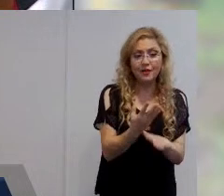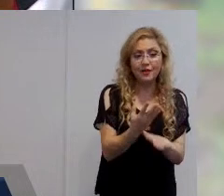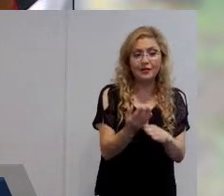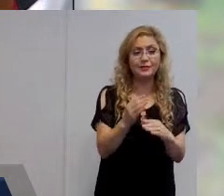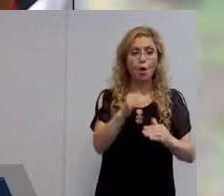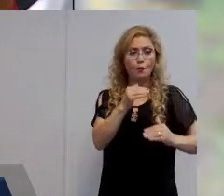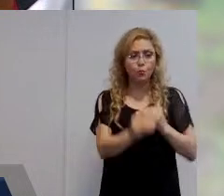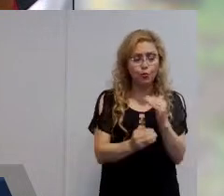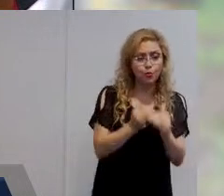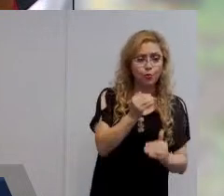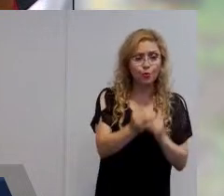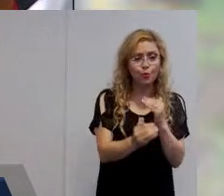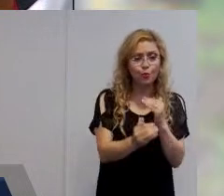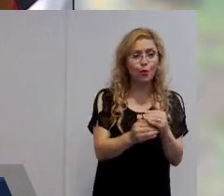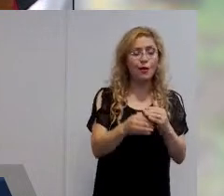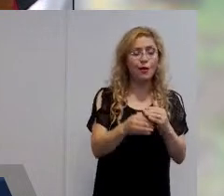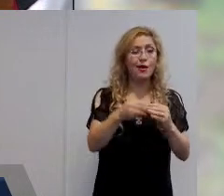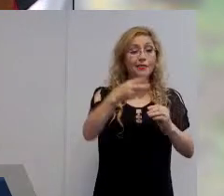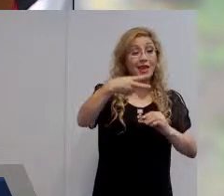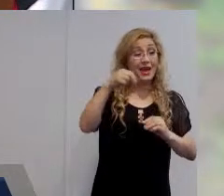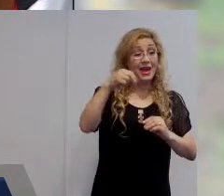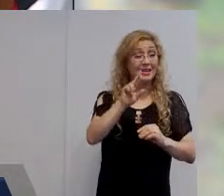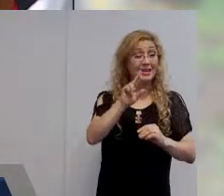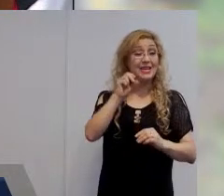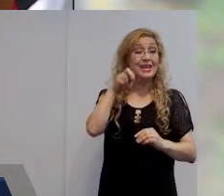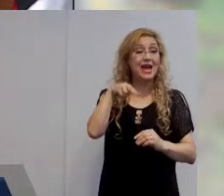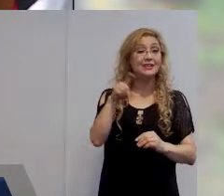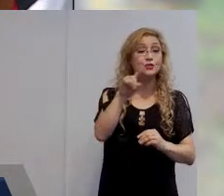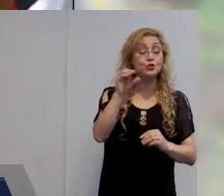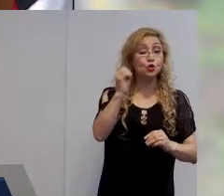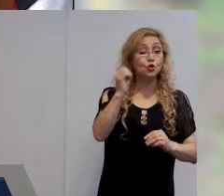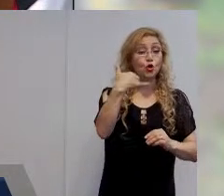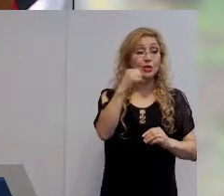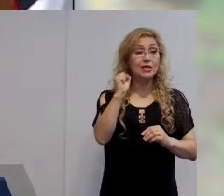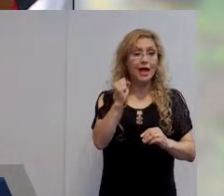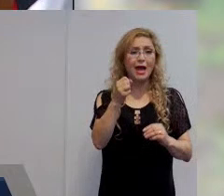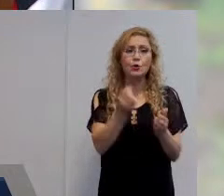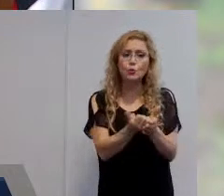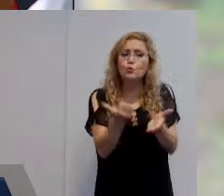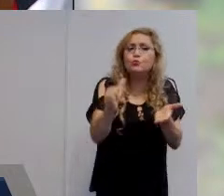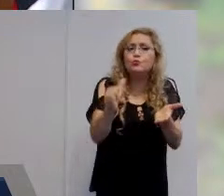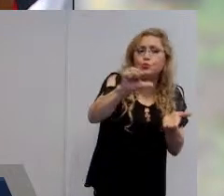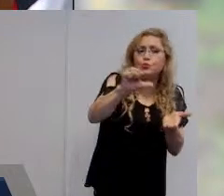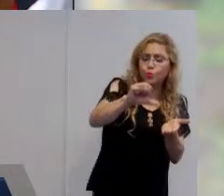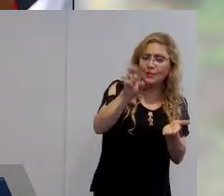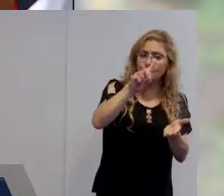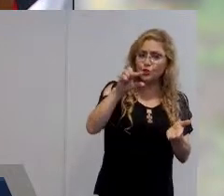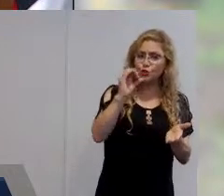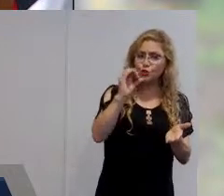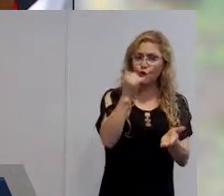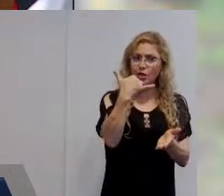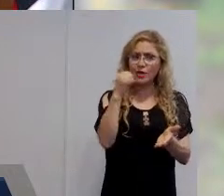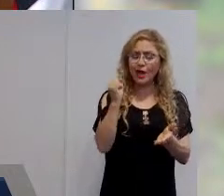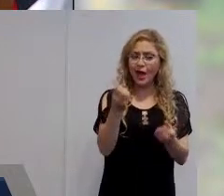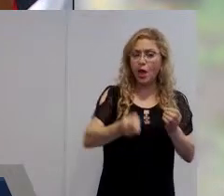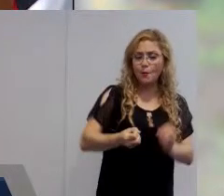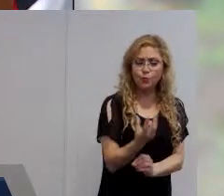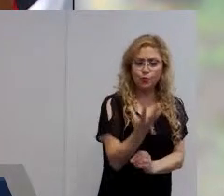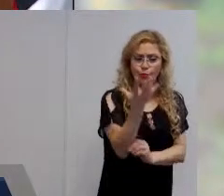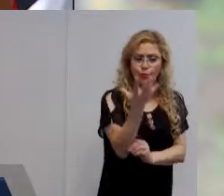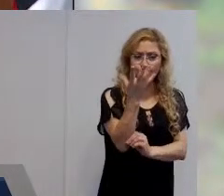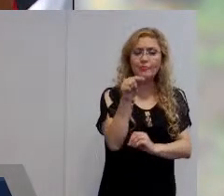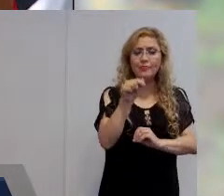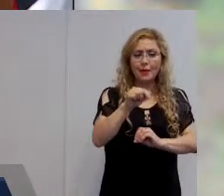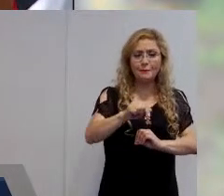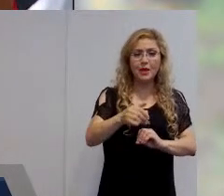refinery, coconut water and coconut oil processing of pineapple,